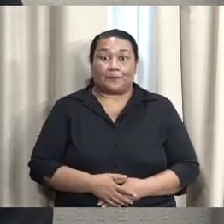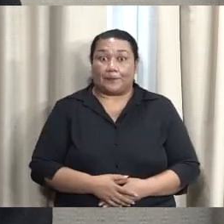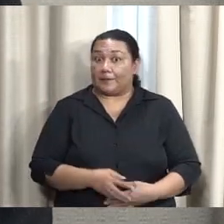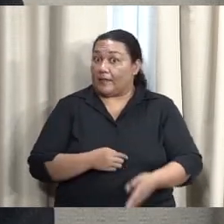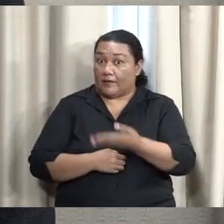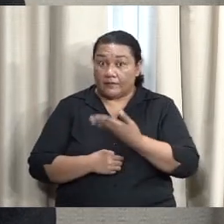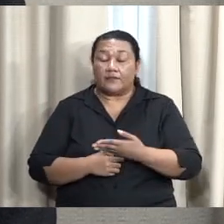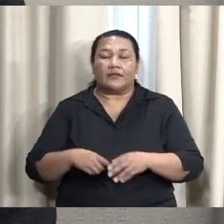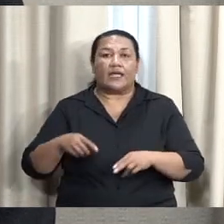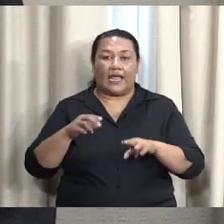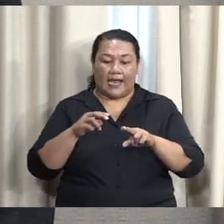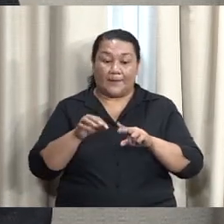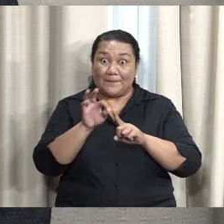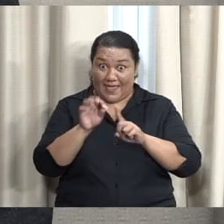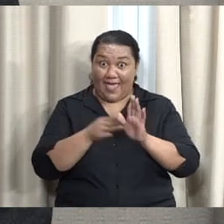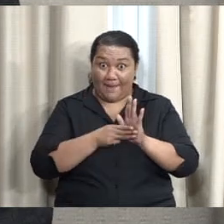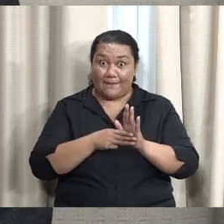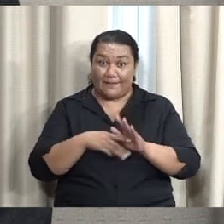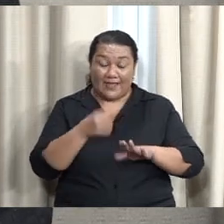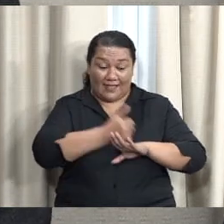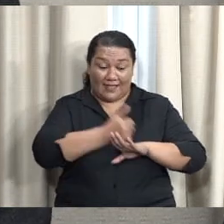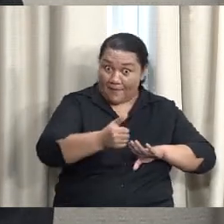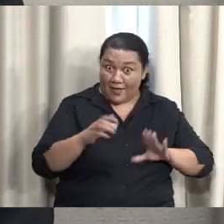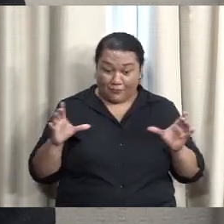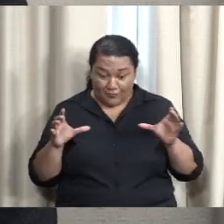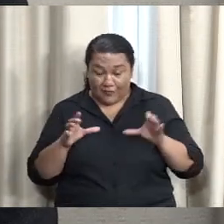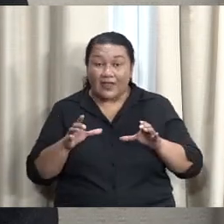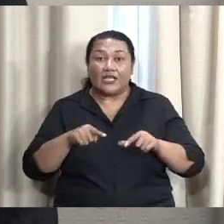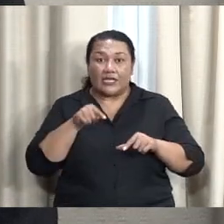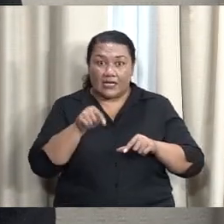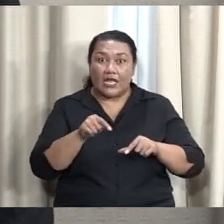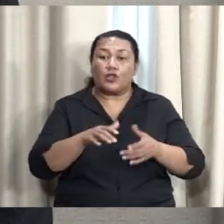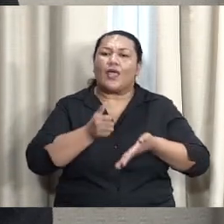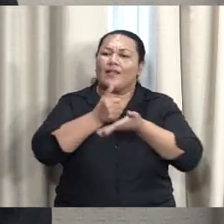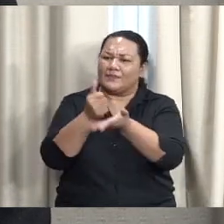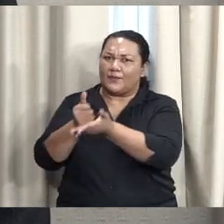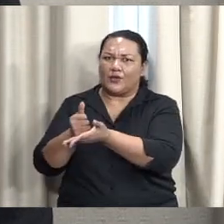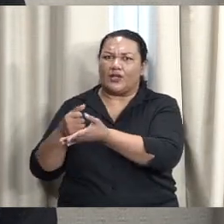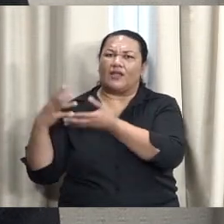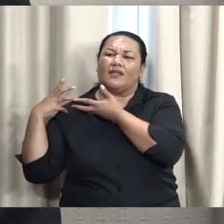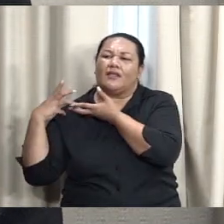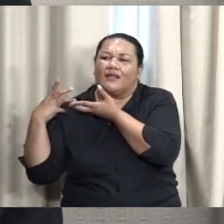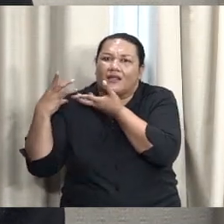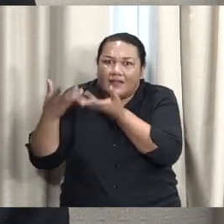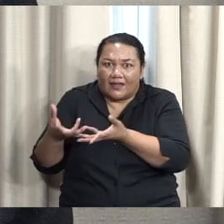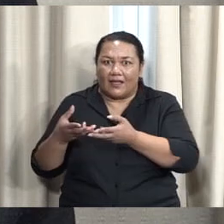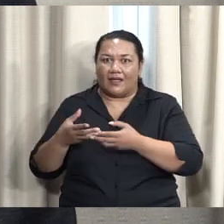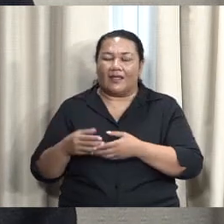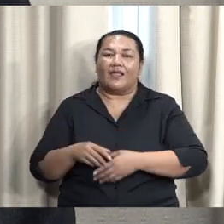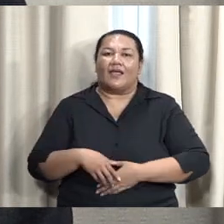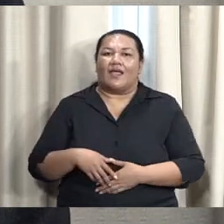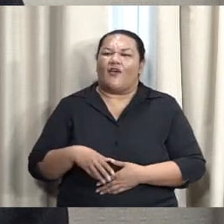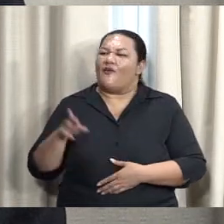help. And therefore, to help ease the financial burden on Fijian families, as stated by the